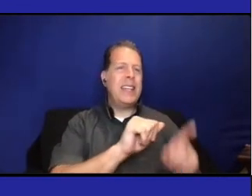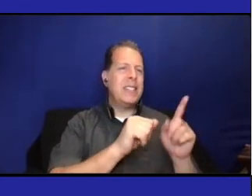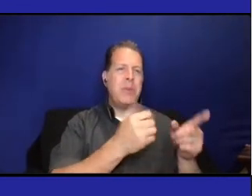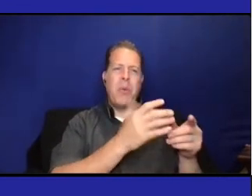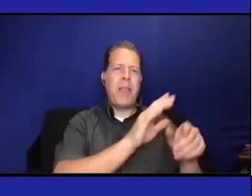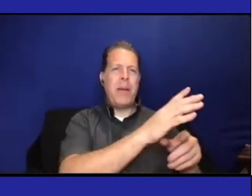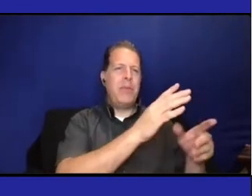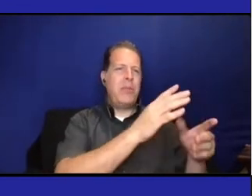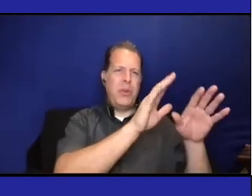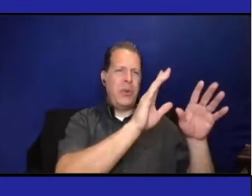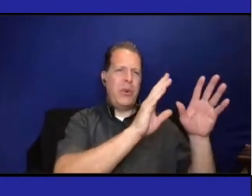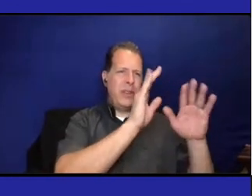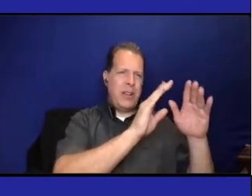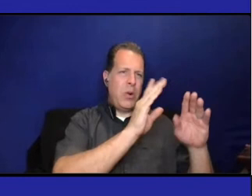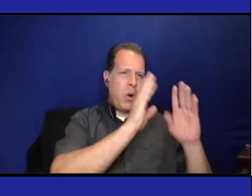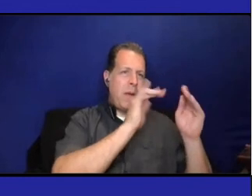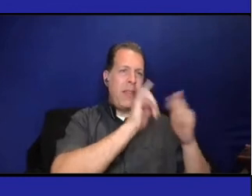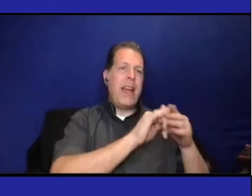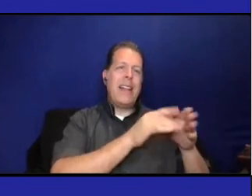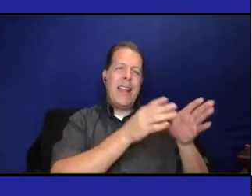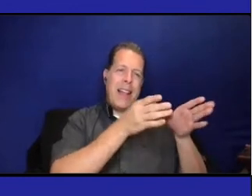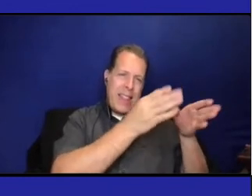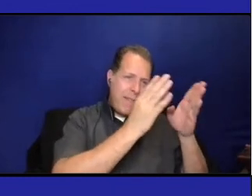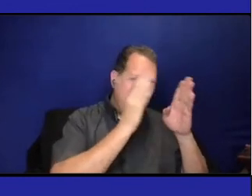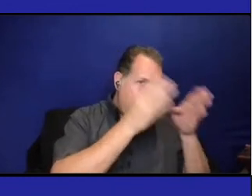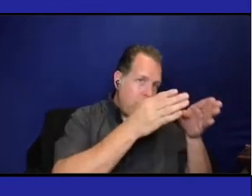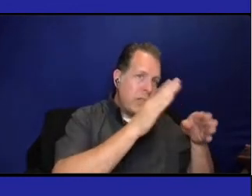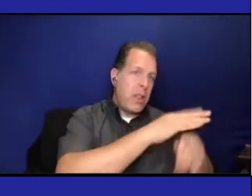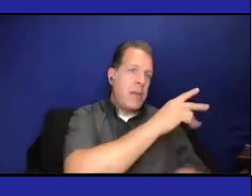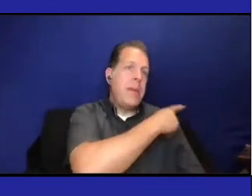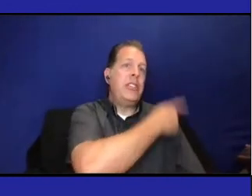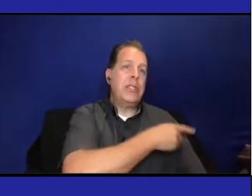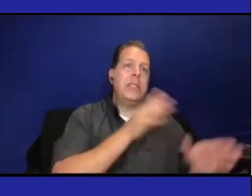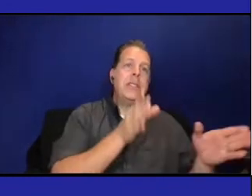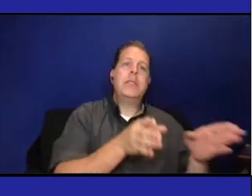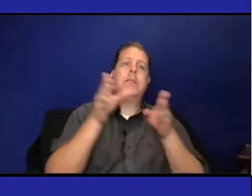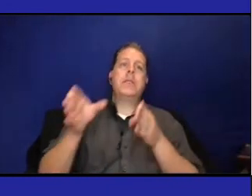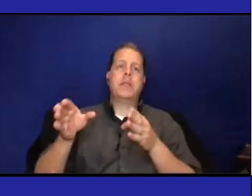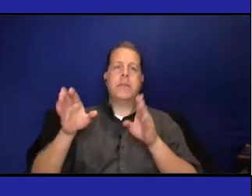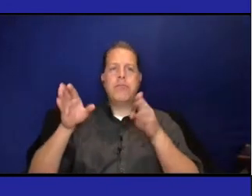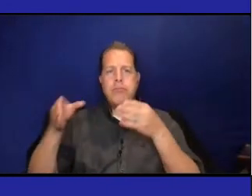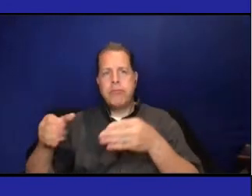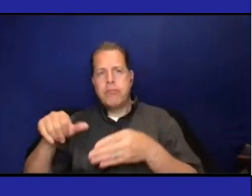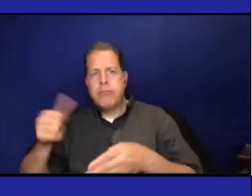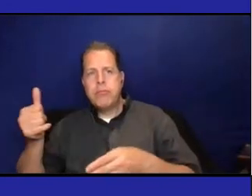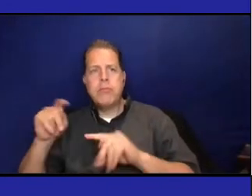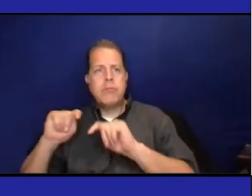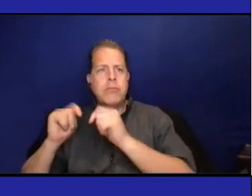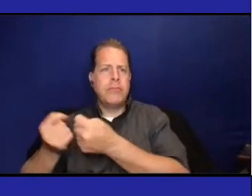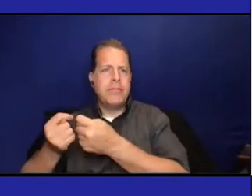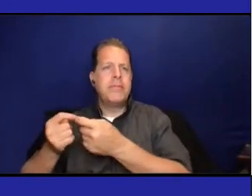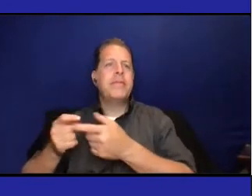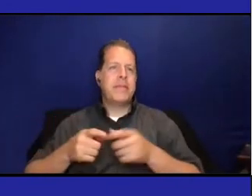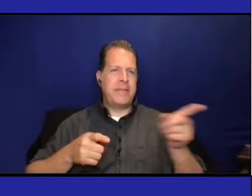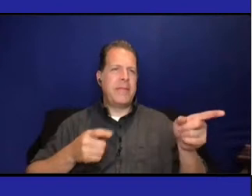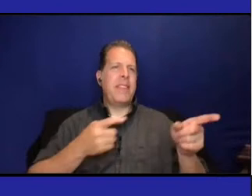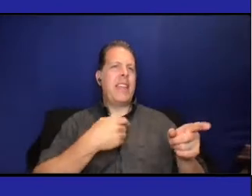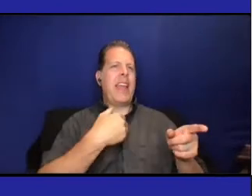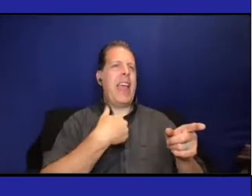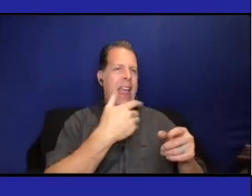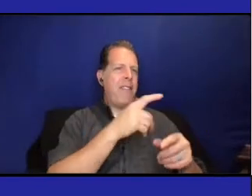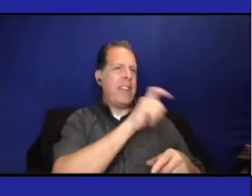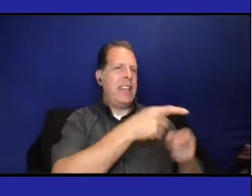are bedside taking care of the patients, and making sure that they have what they need at the time of